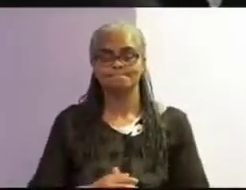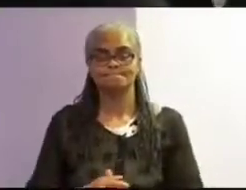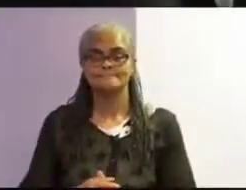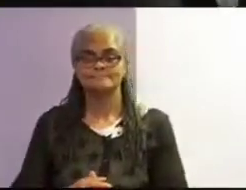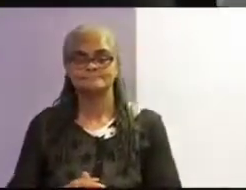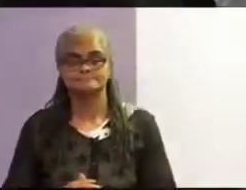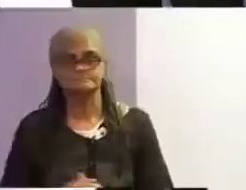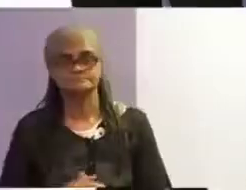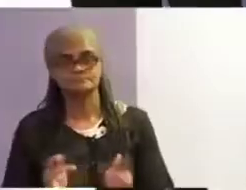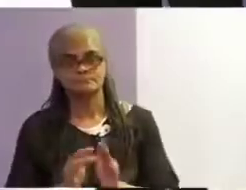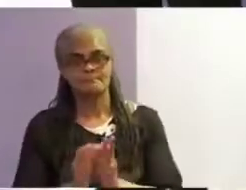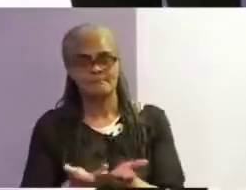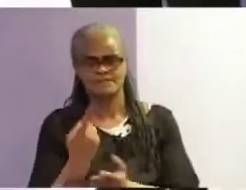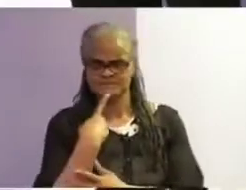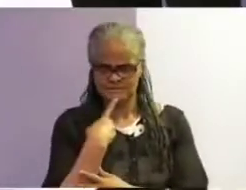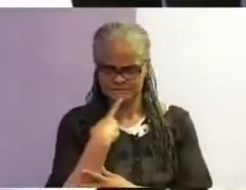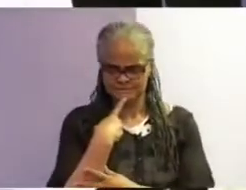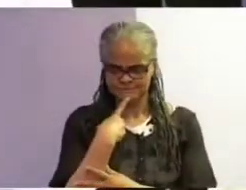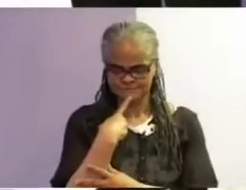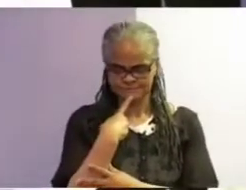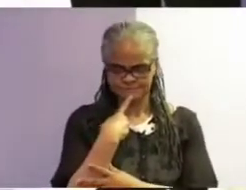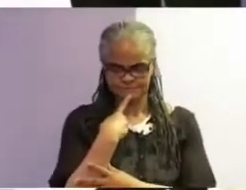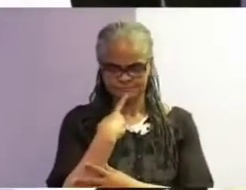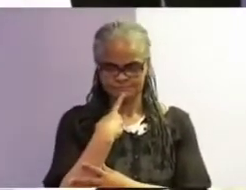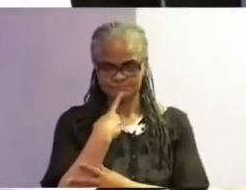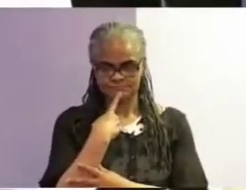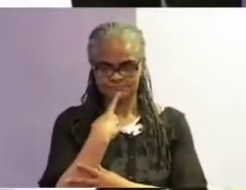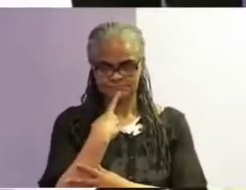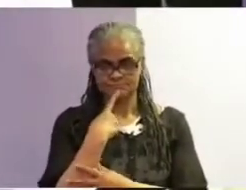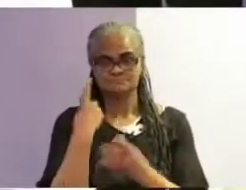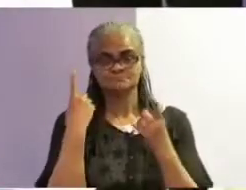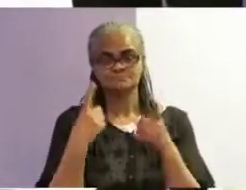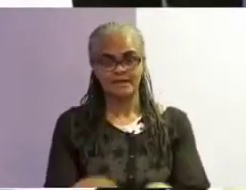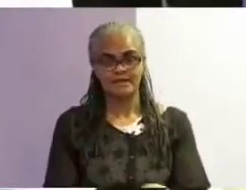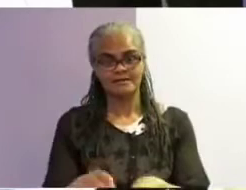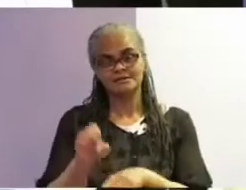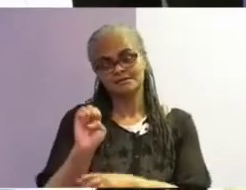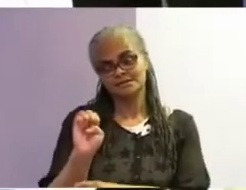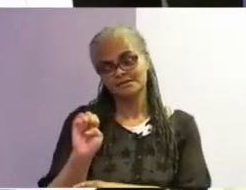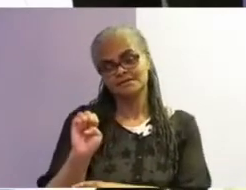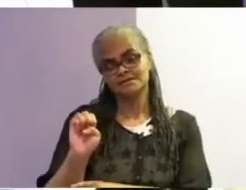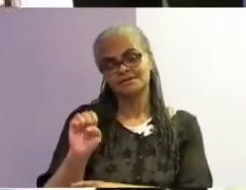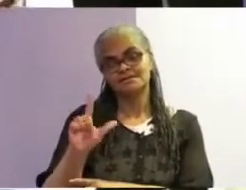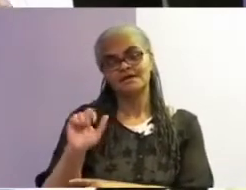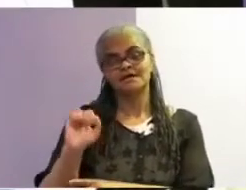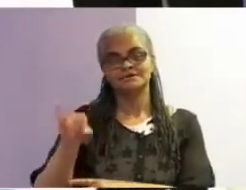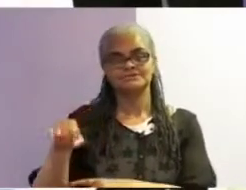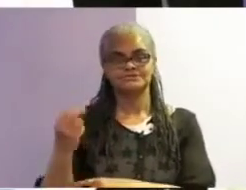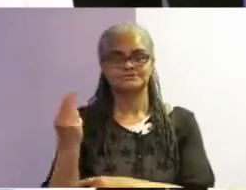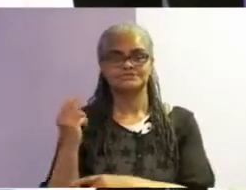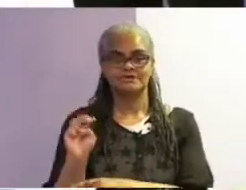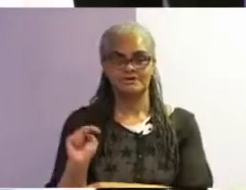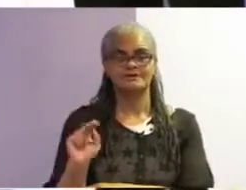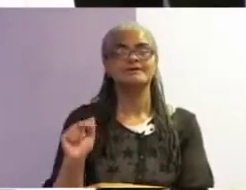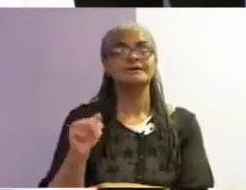Verse 1, and the Bible says, and Elijah, you may be seated.